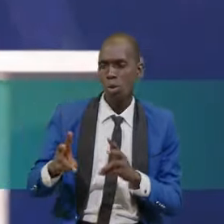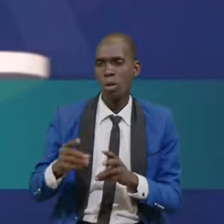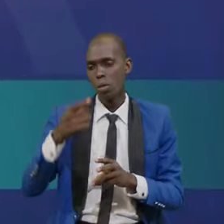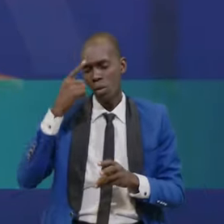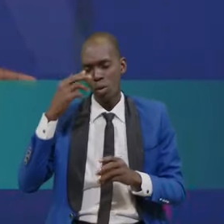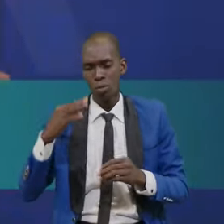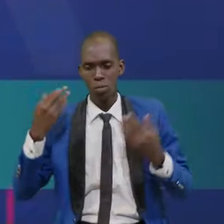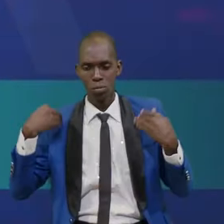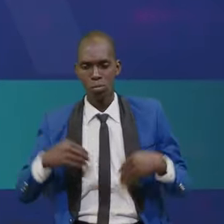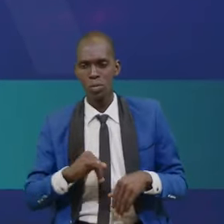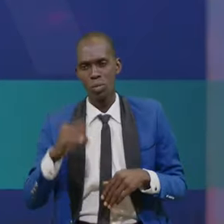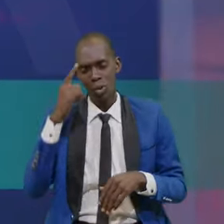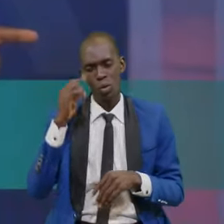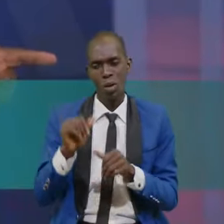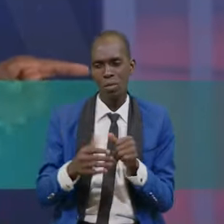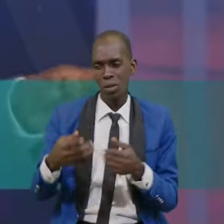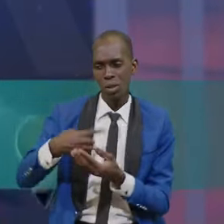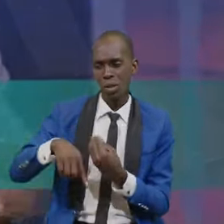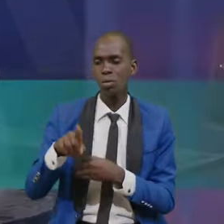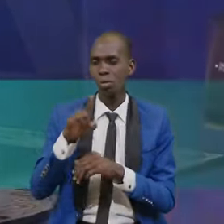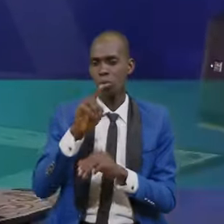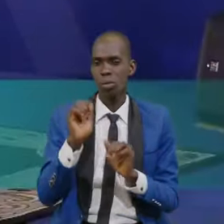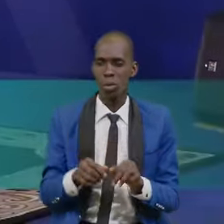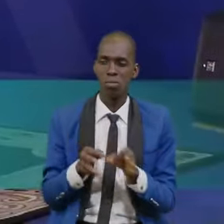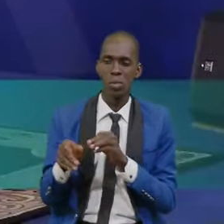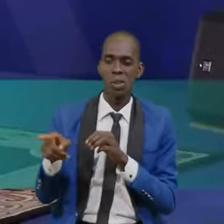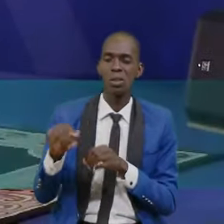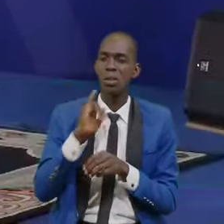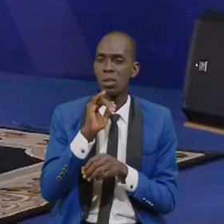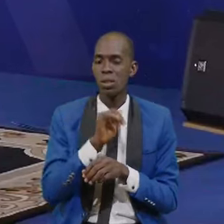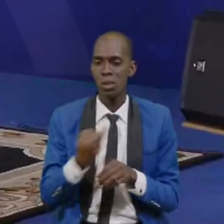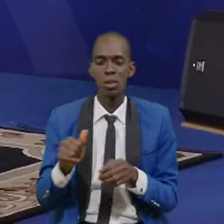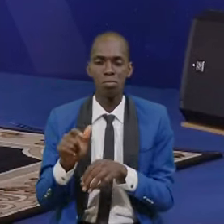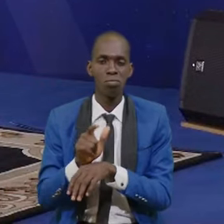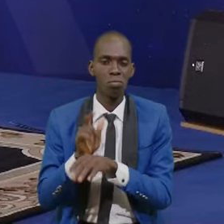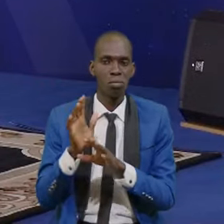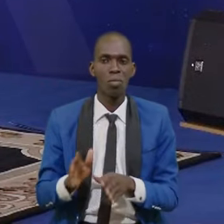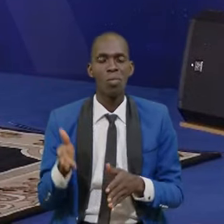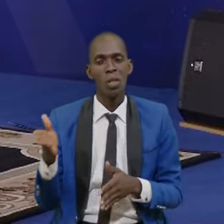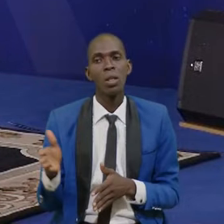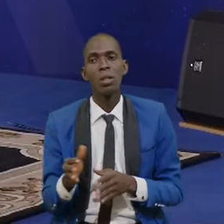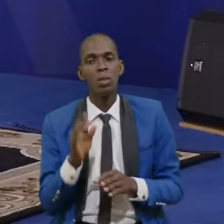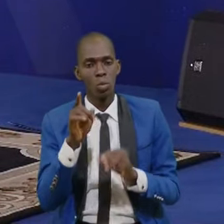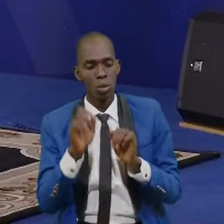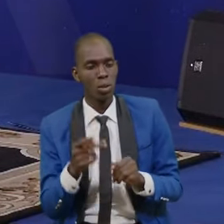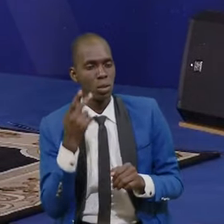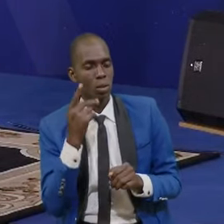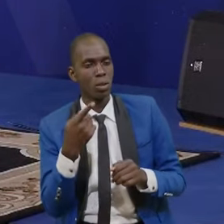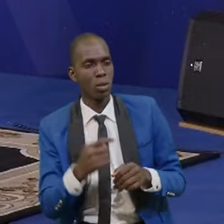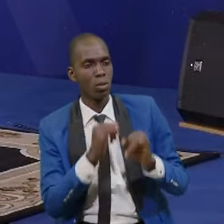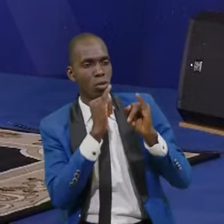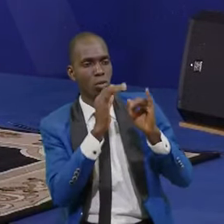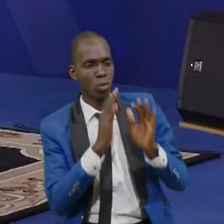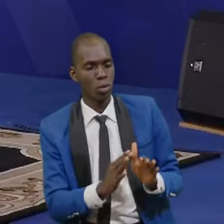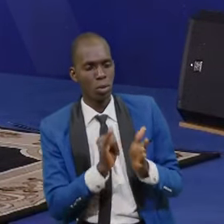firm, you can tell that the foreman, that's the engineer there, that's the construction person. You can see him there as he